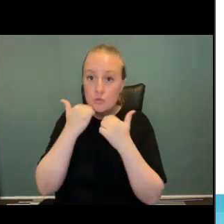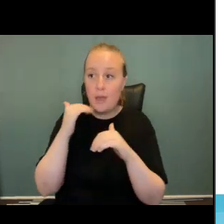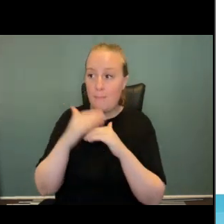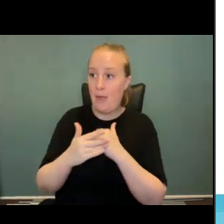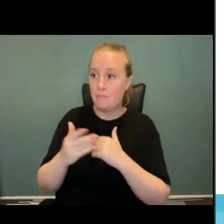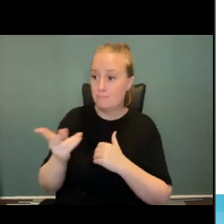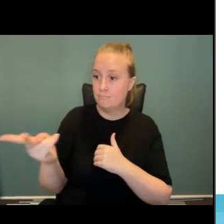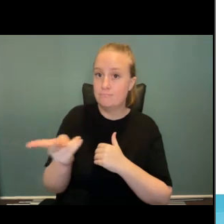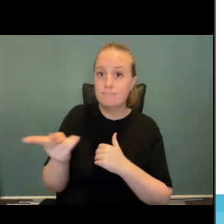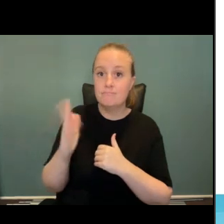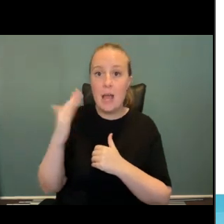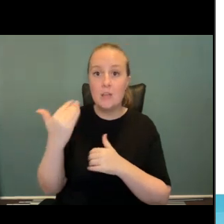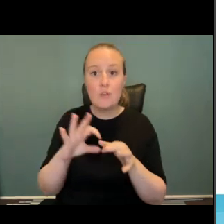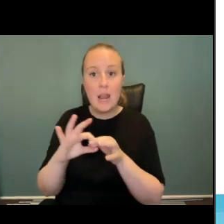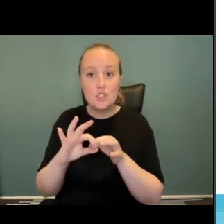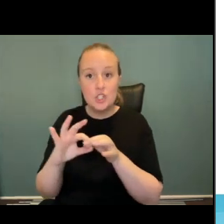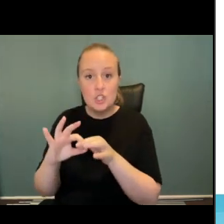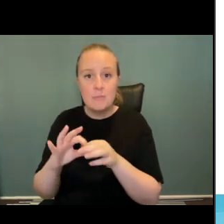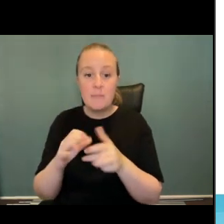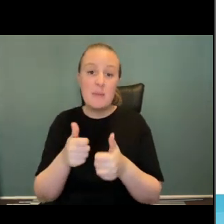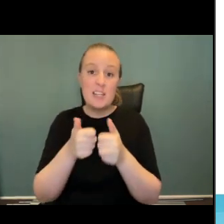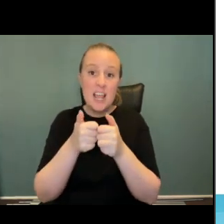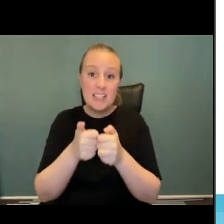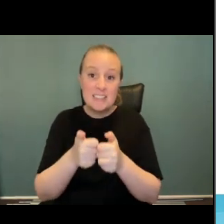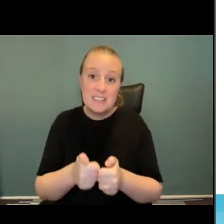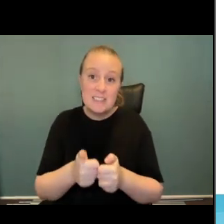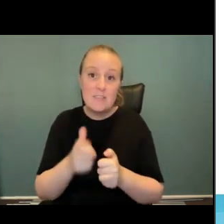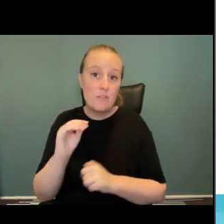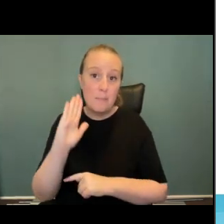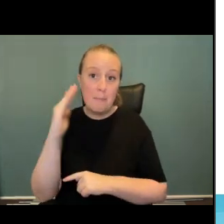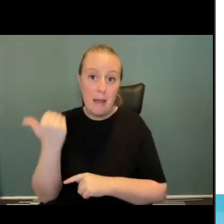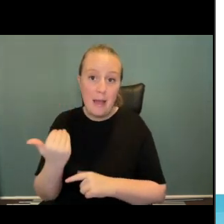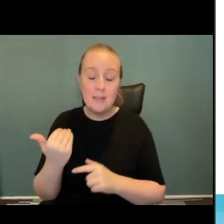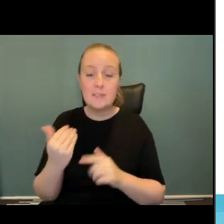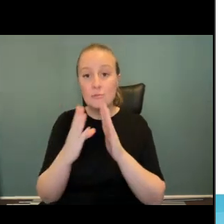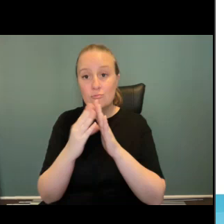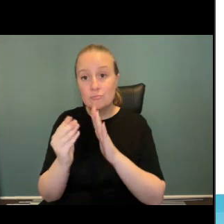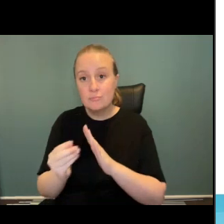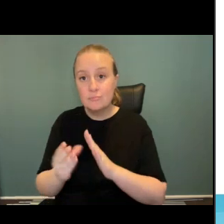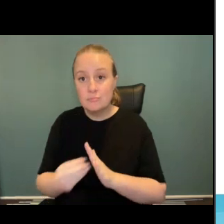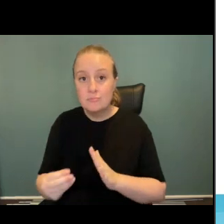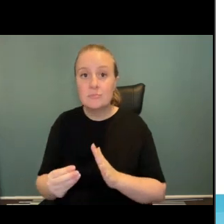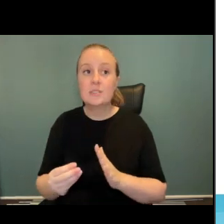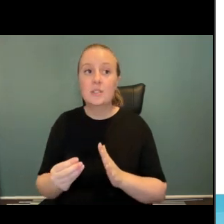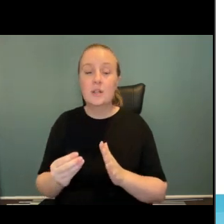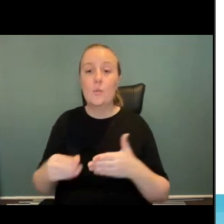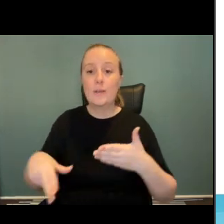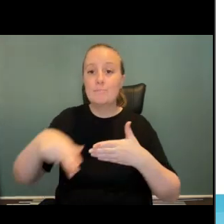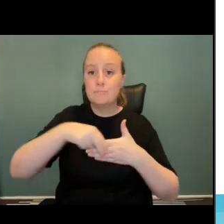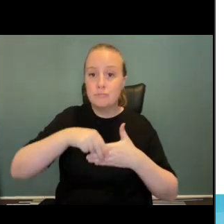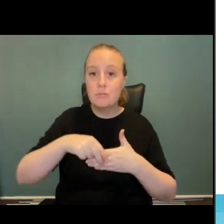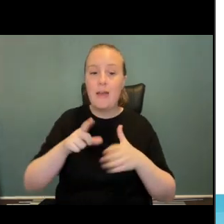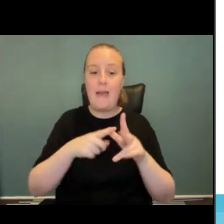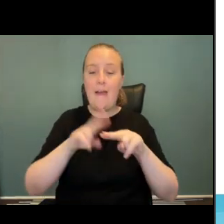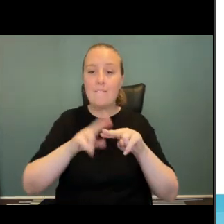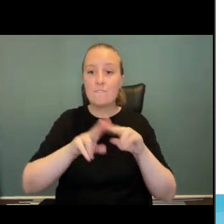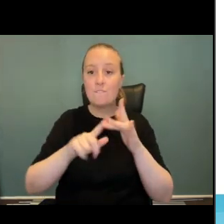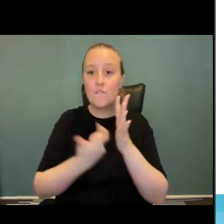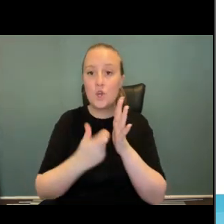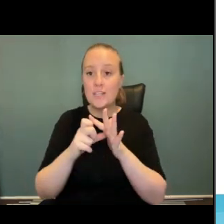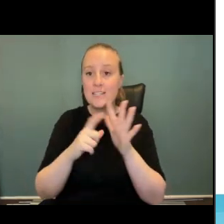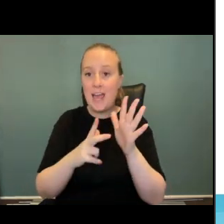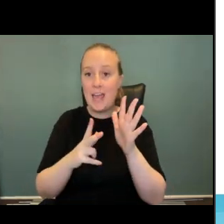everything like that. So, and we attach those copies of those text messages to their affidavit. If we still